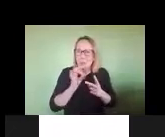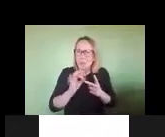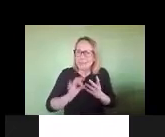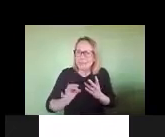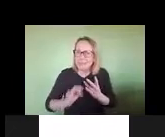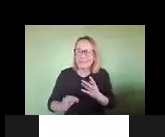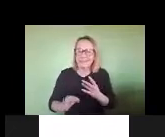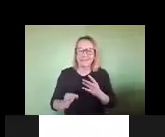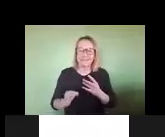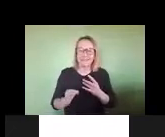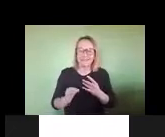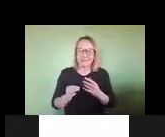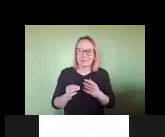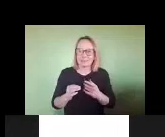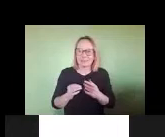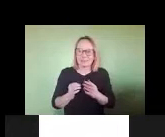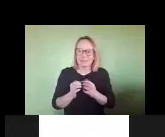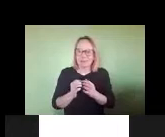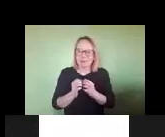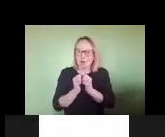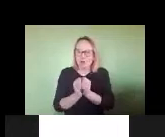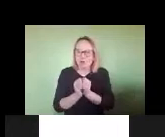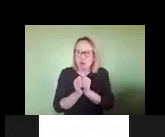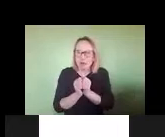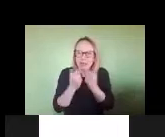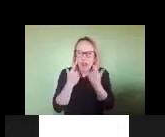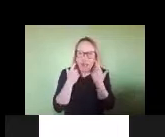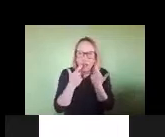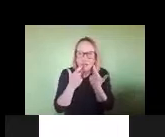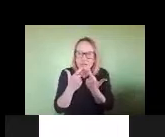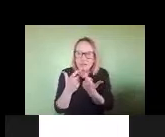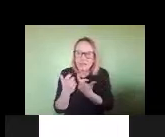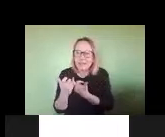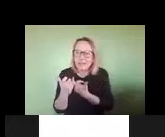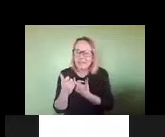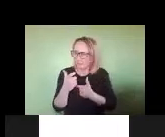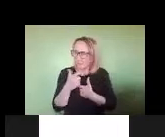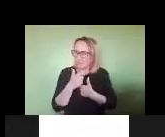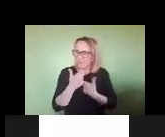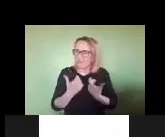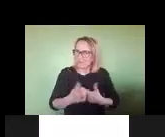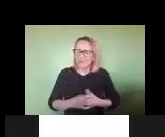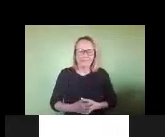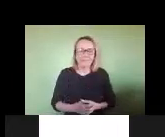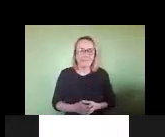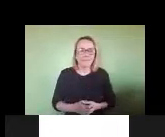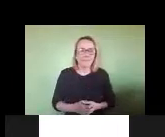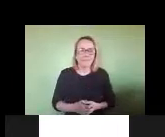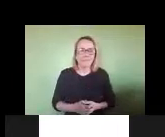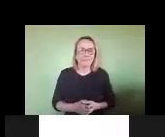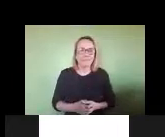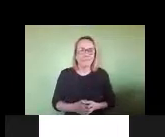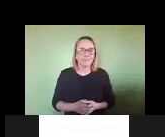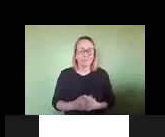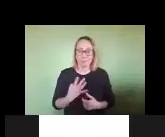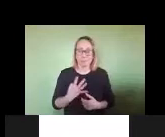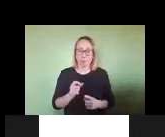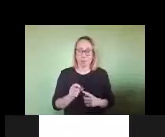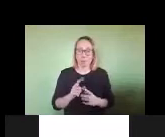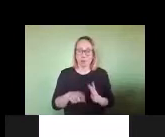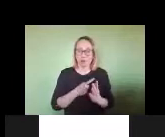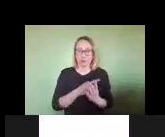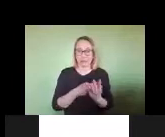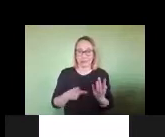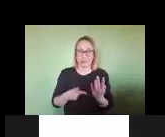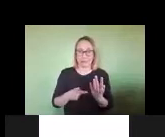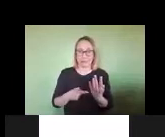photo treasure hunts, and you know, and above everything else, it was fun. You know what I mean? Through the 4 projects, you know, although there